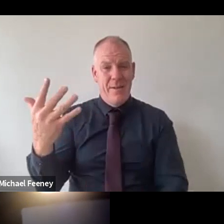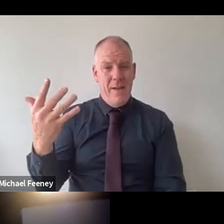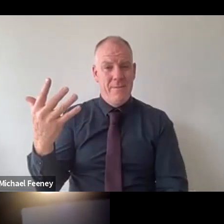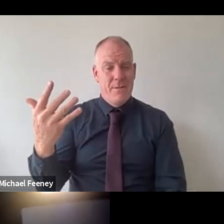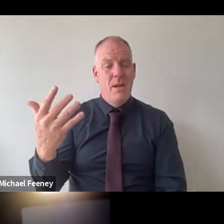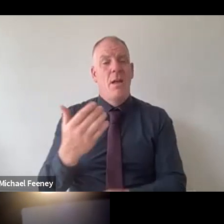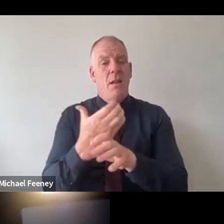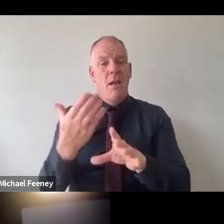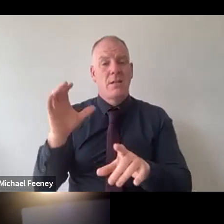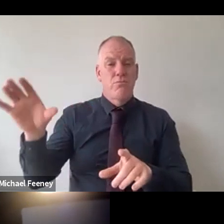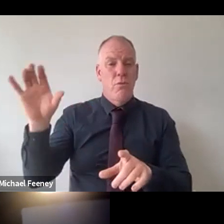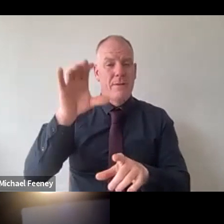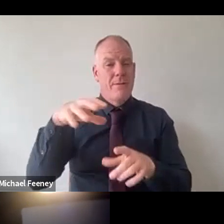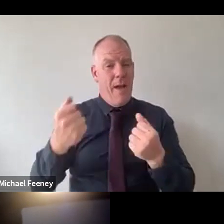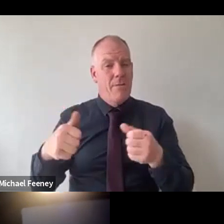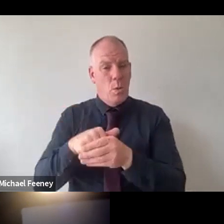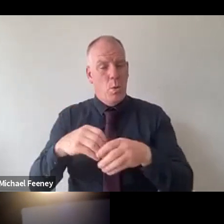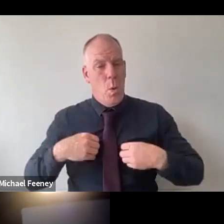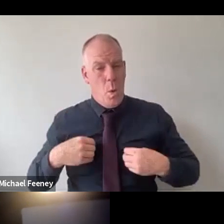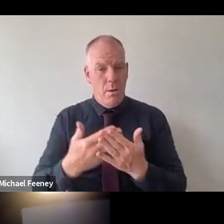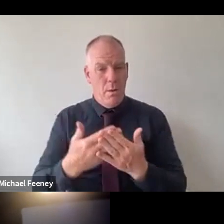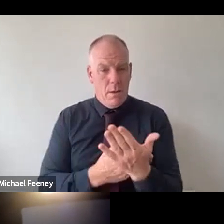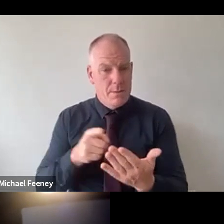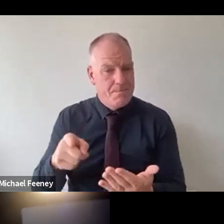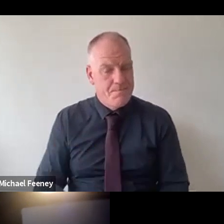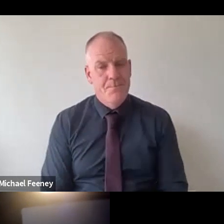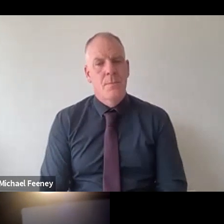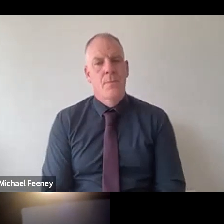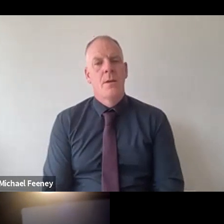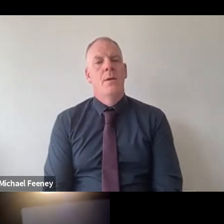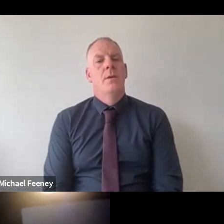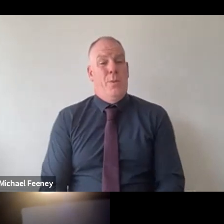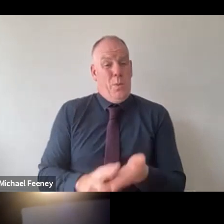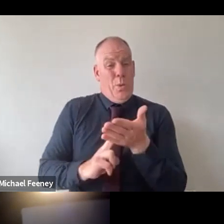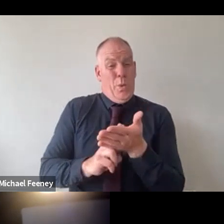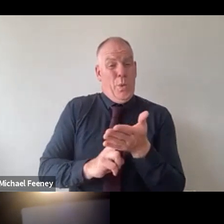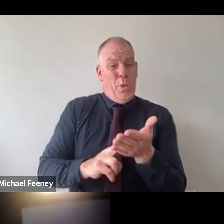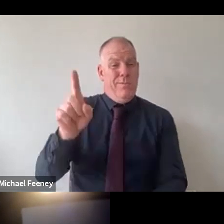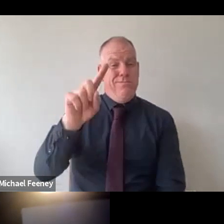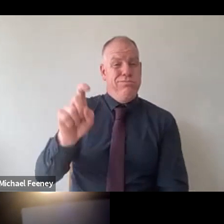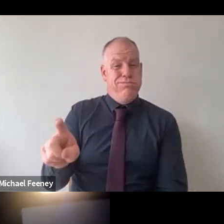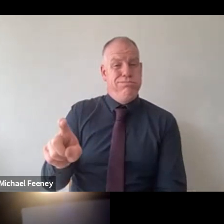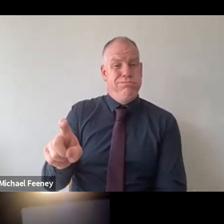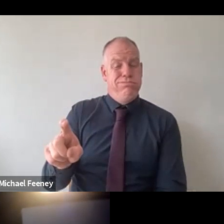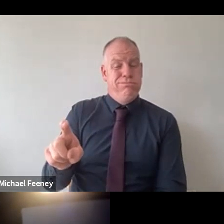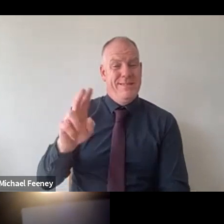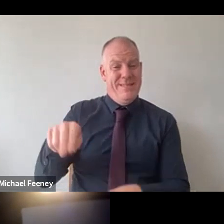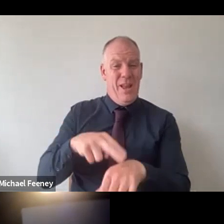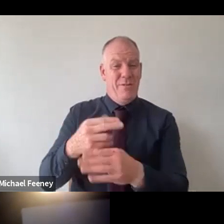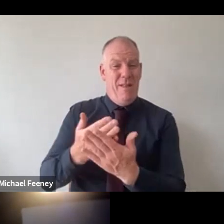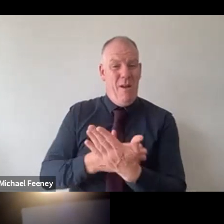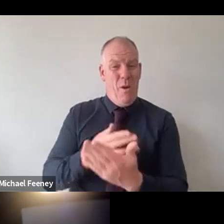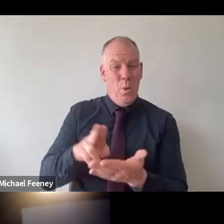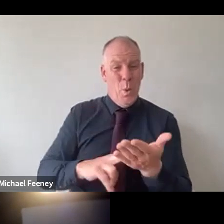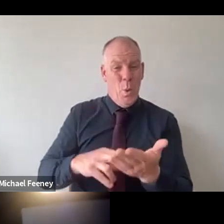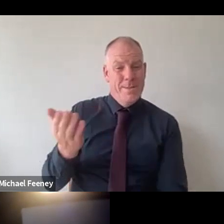adopted a socioeconomic ground in their legislation. But are they really used in their national legislation, you could ask?